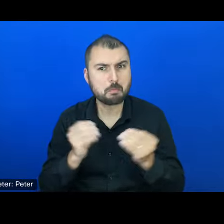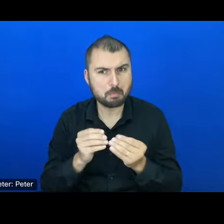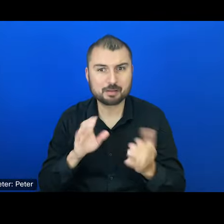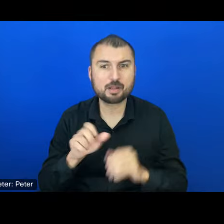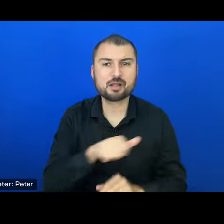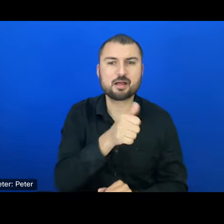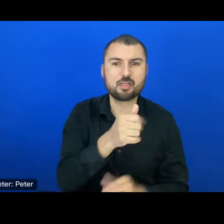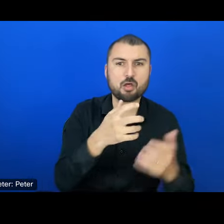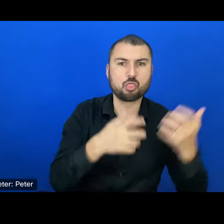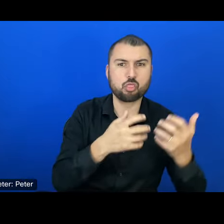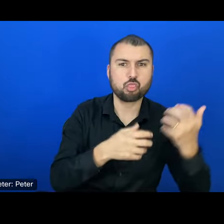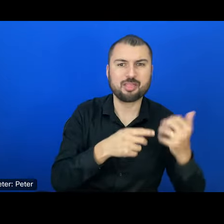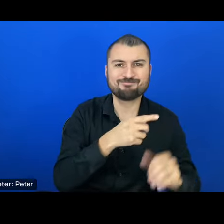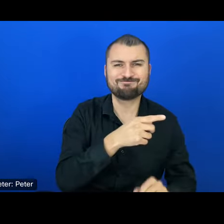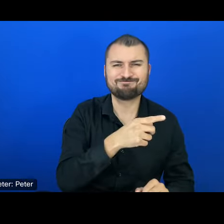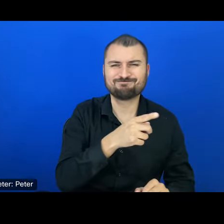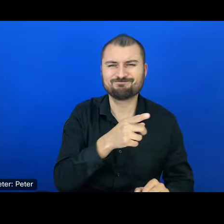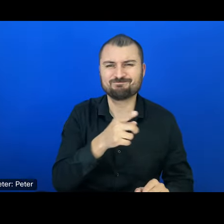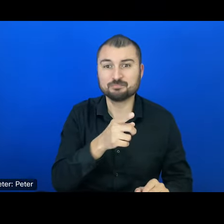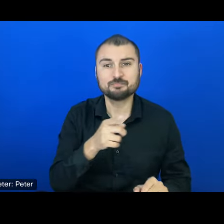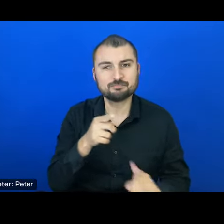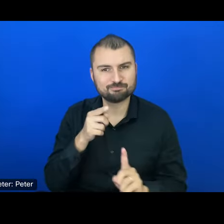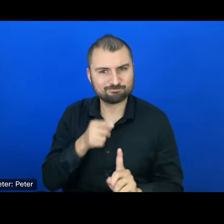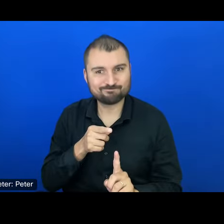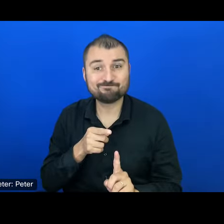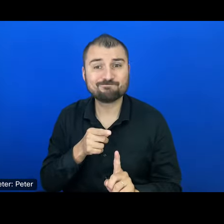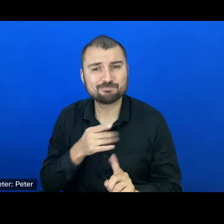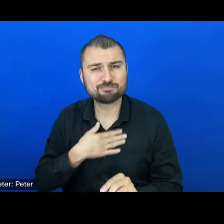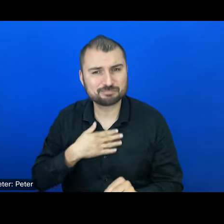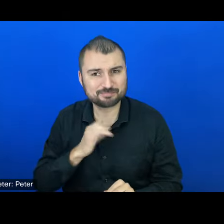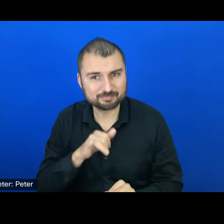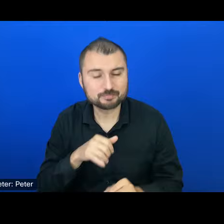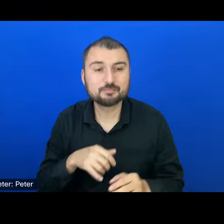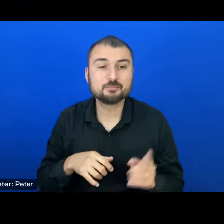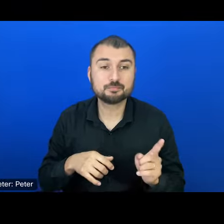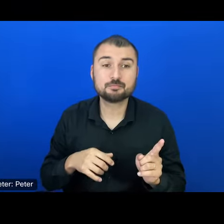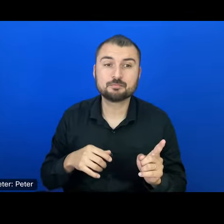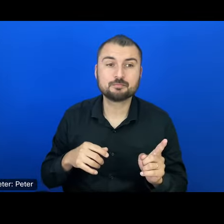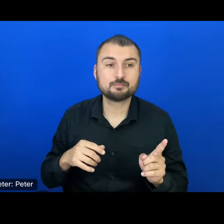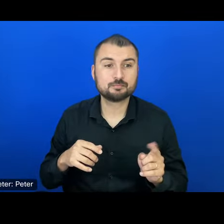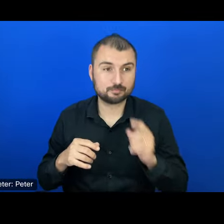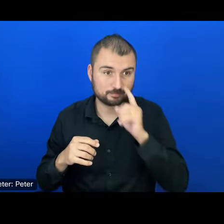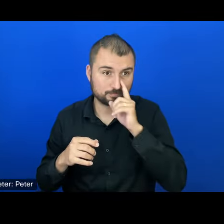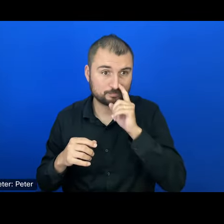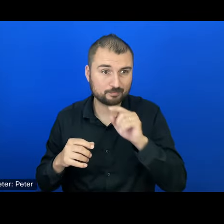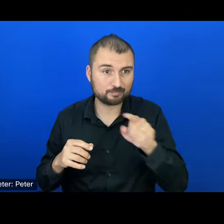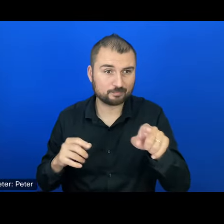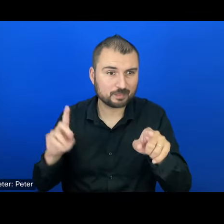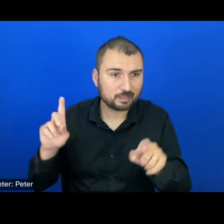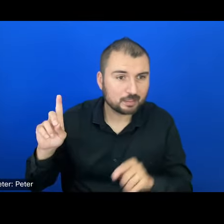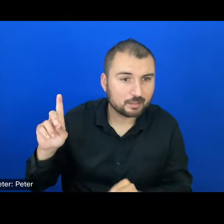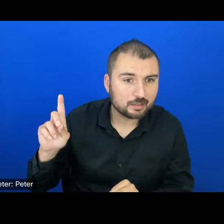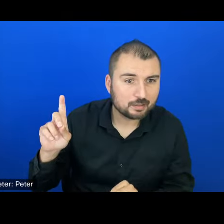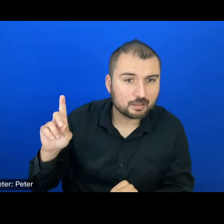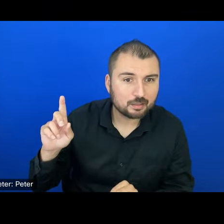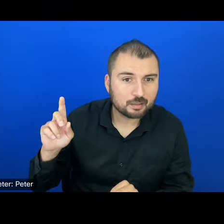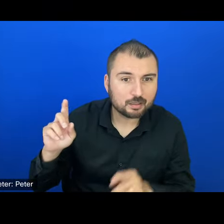appreciated. Yes, ma'am. Thank you. On that, if I could, and you may not have the answer, but on the fees and